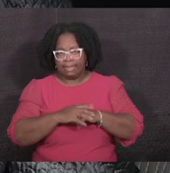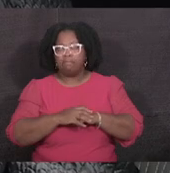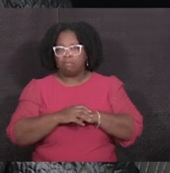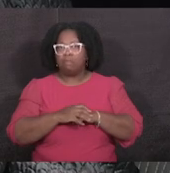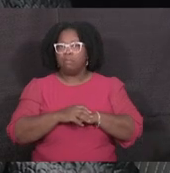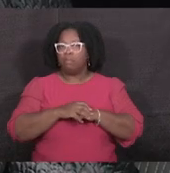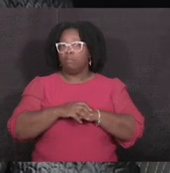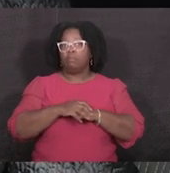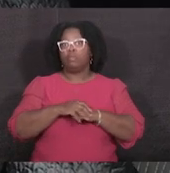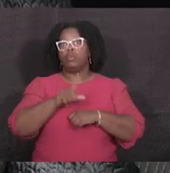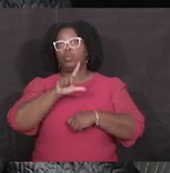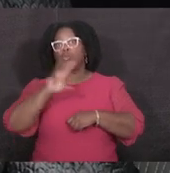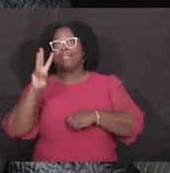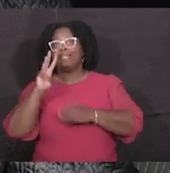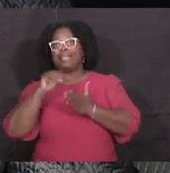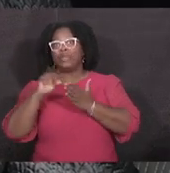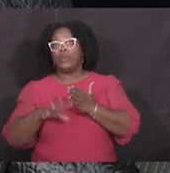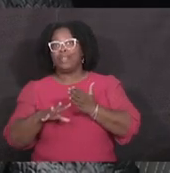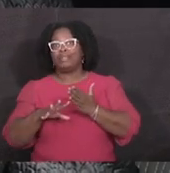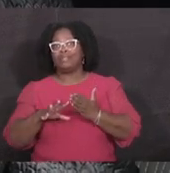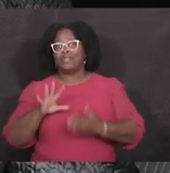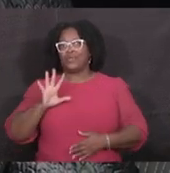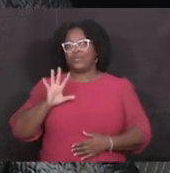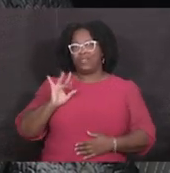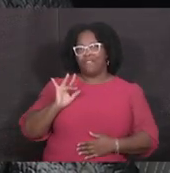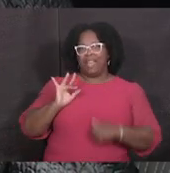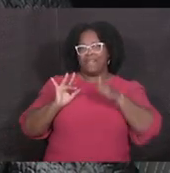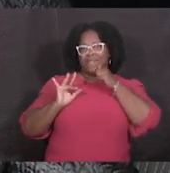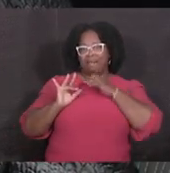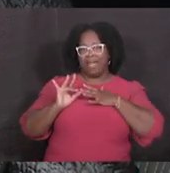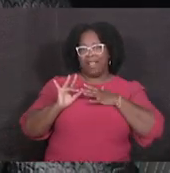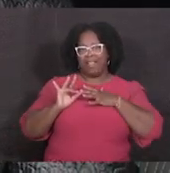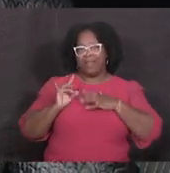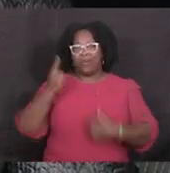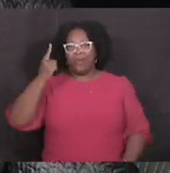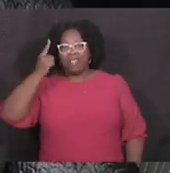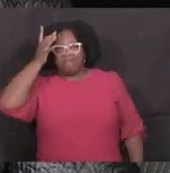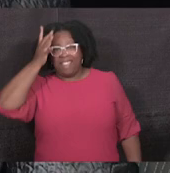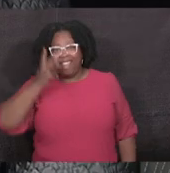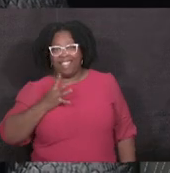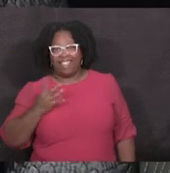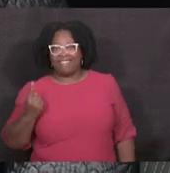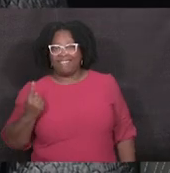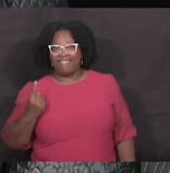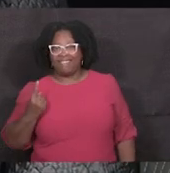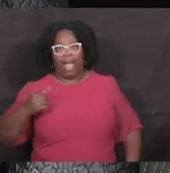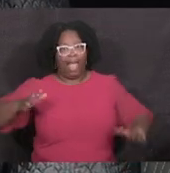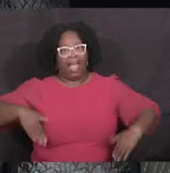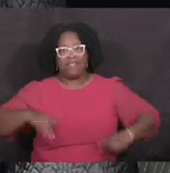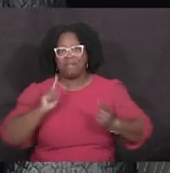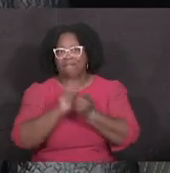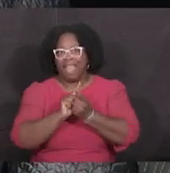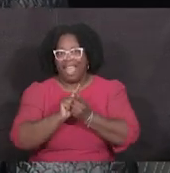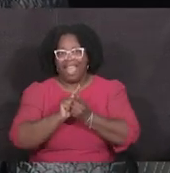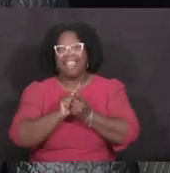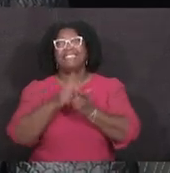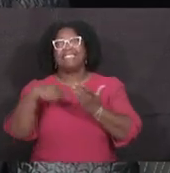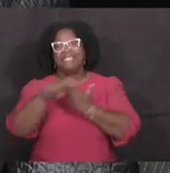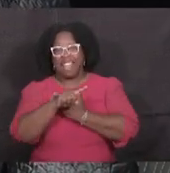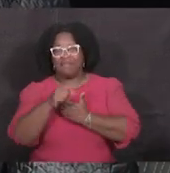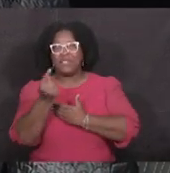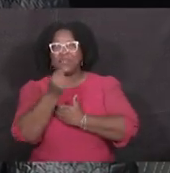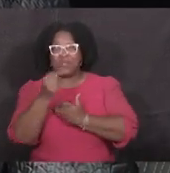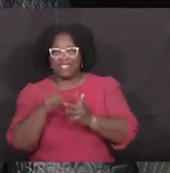26 students, 25 of them are female. One is a man. I haven't met them yet. I meet them next Tuesday. But